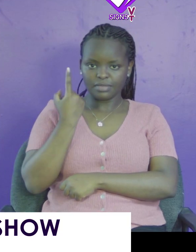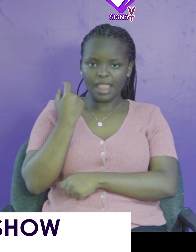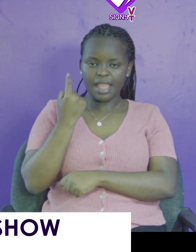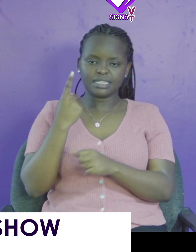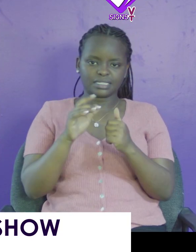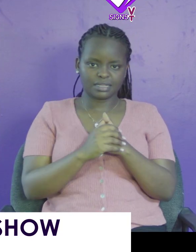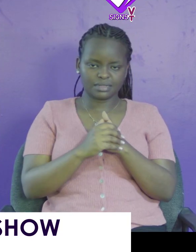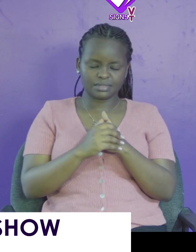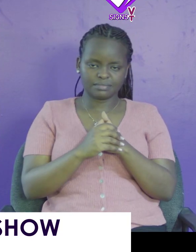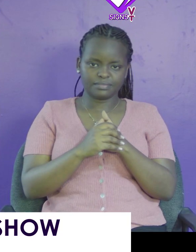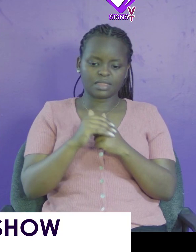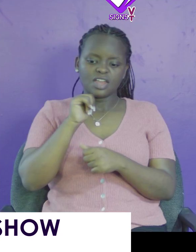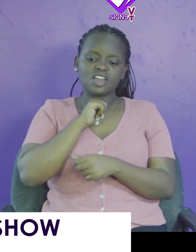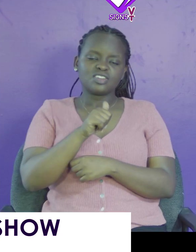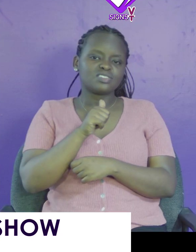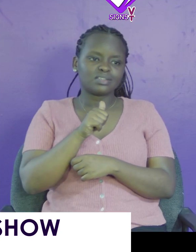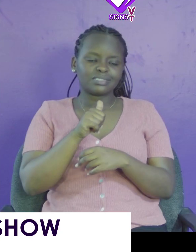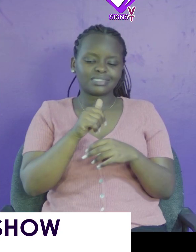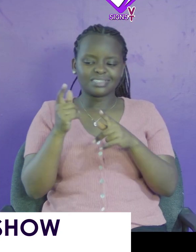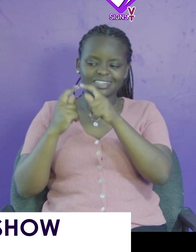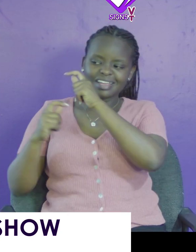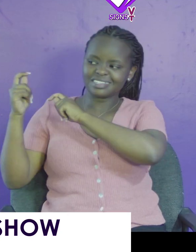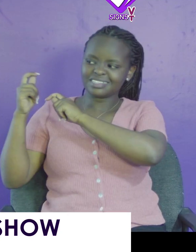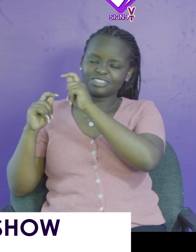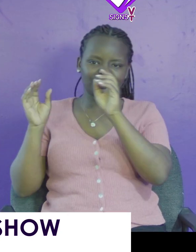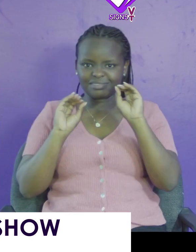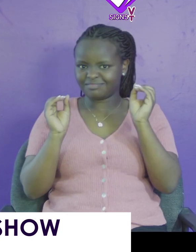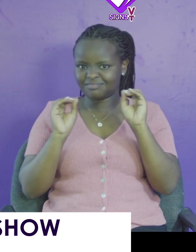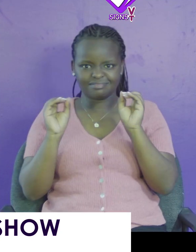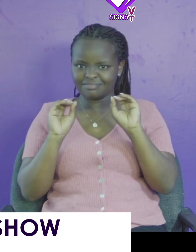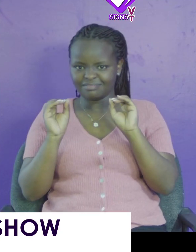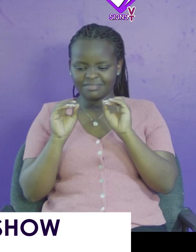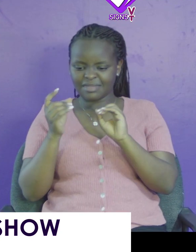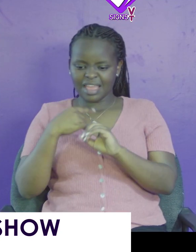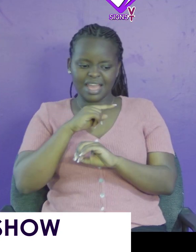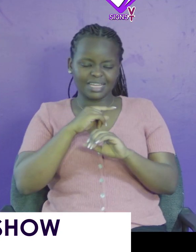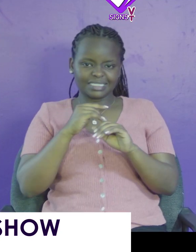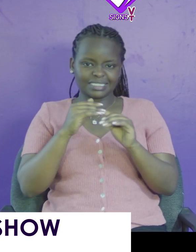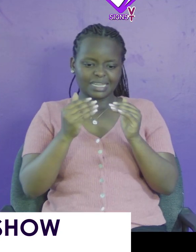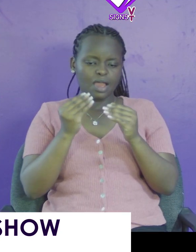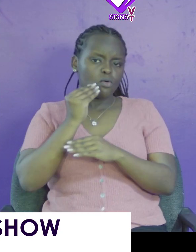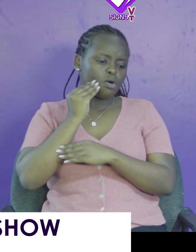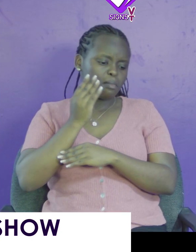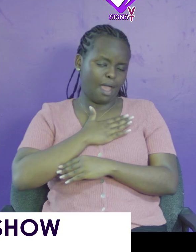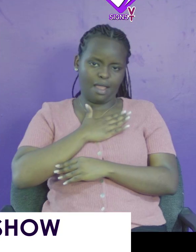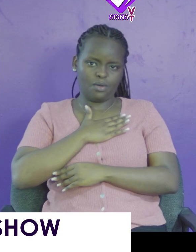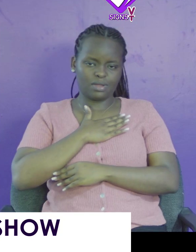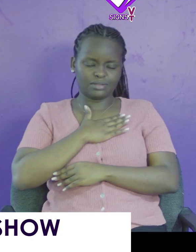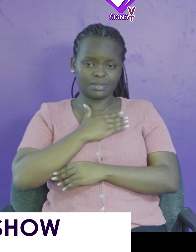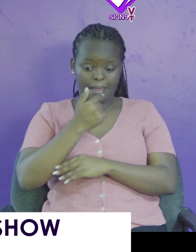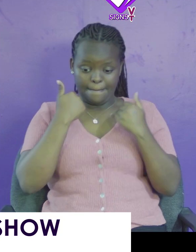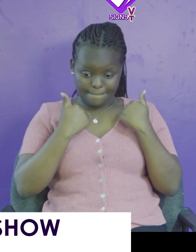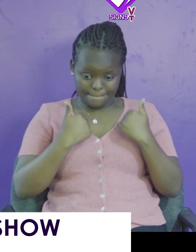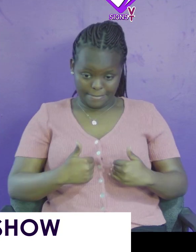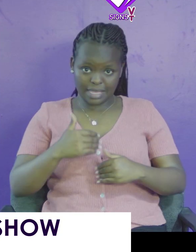It is not that she's going by the traditions. This woman, we have children in our home. And me, as a